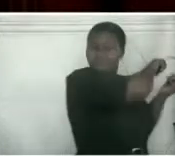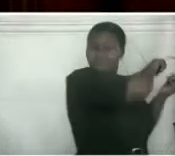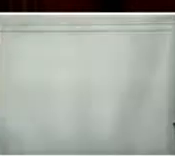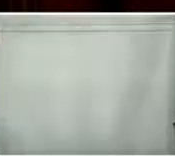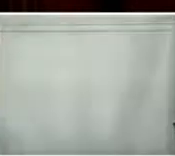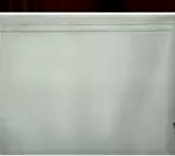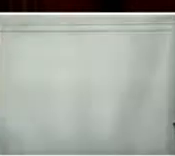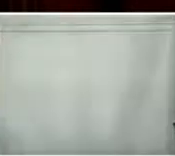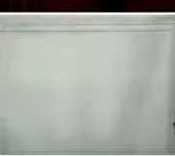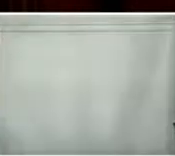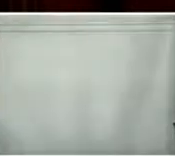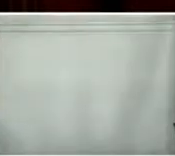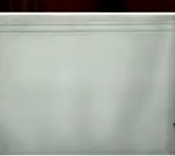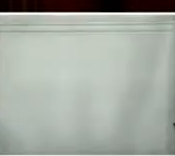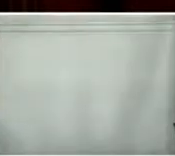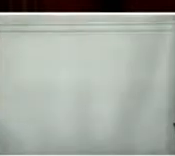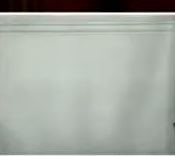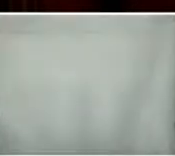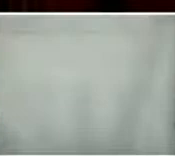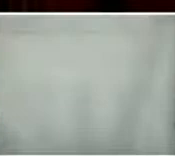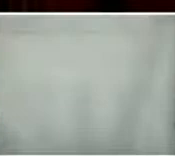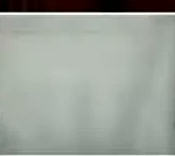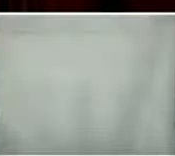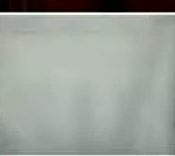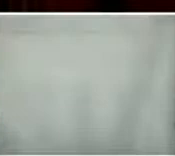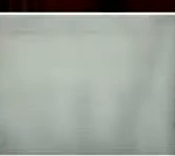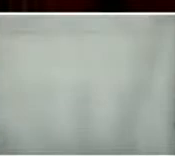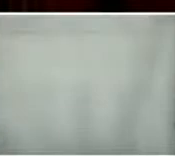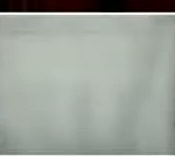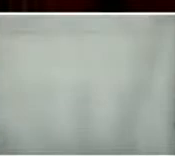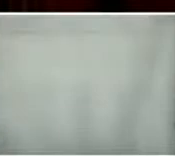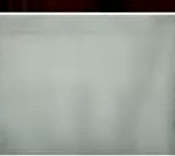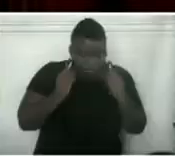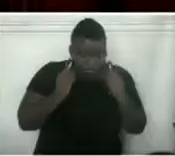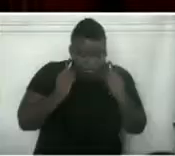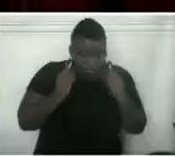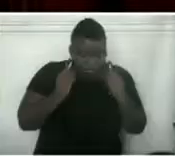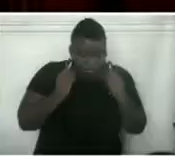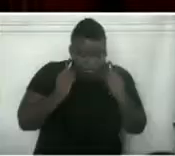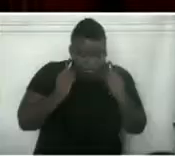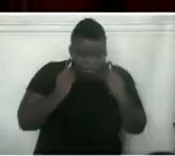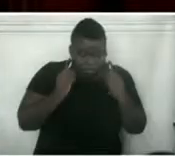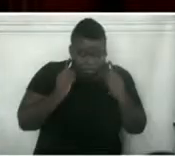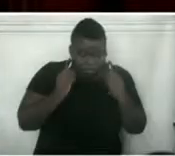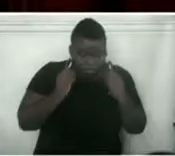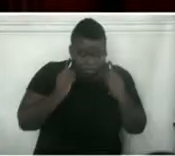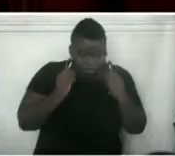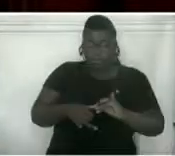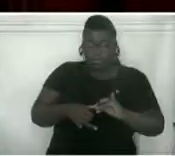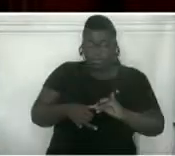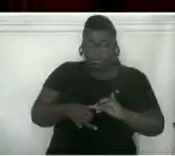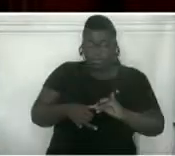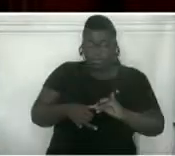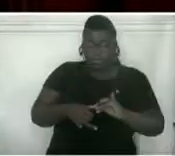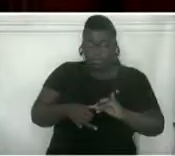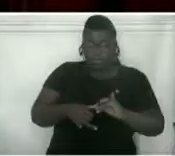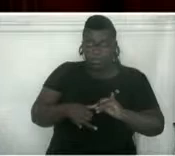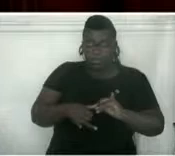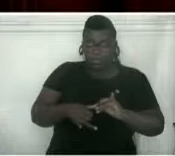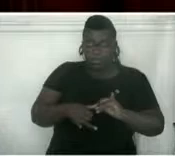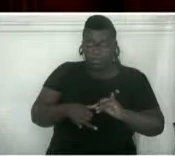resourced healthcare compliance and accreditation unit, strengthening engineering and